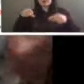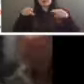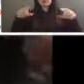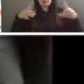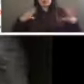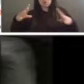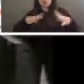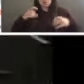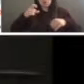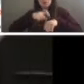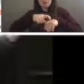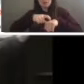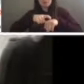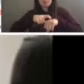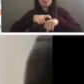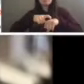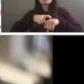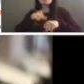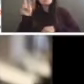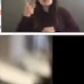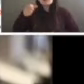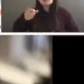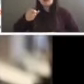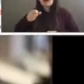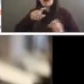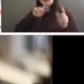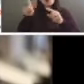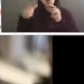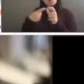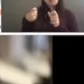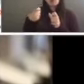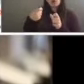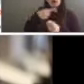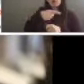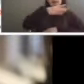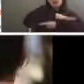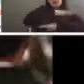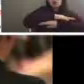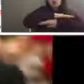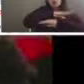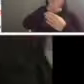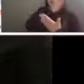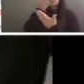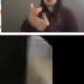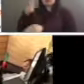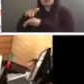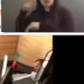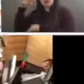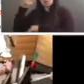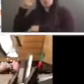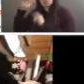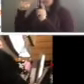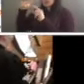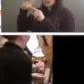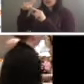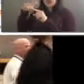The route that a bag takes to get from the ticket counter to the aircraft is quite complex. starts